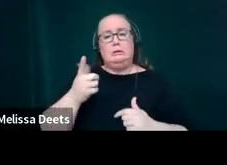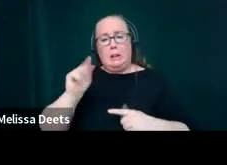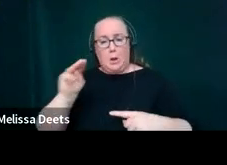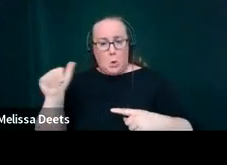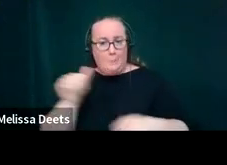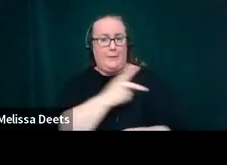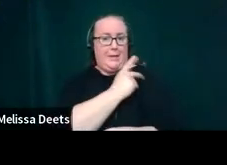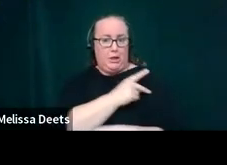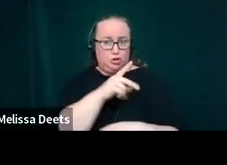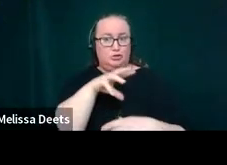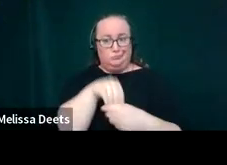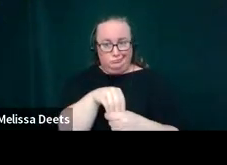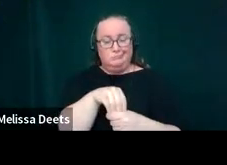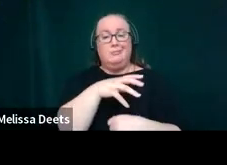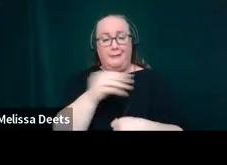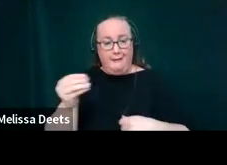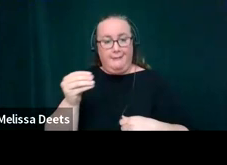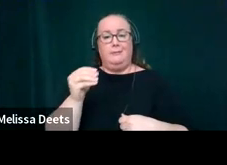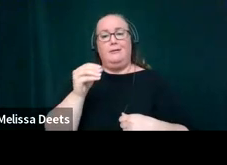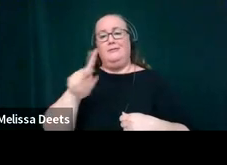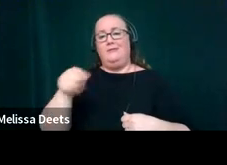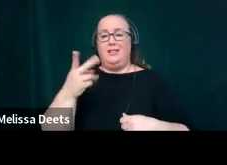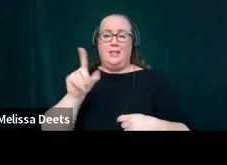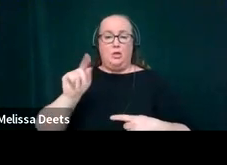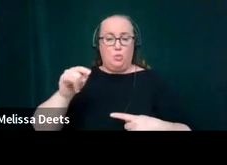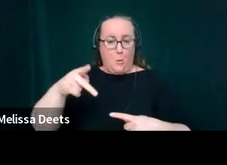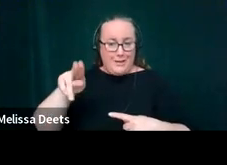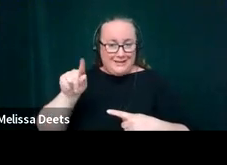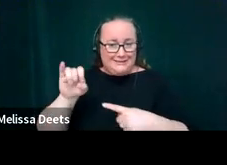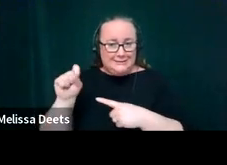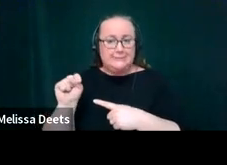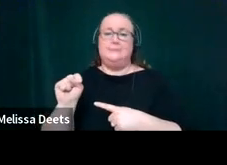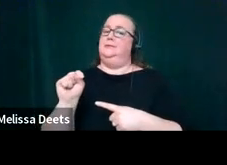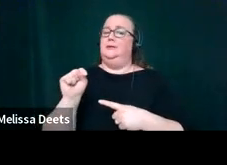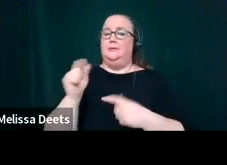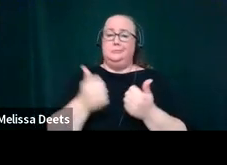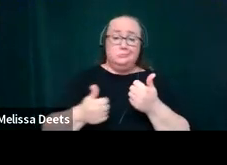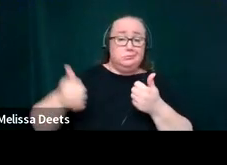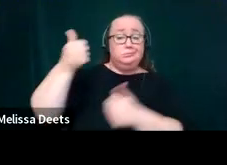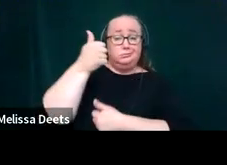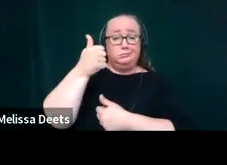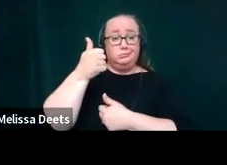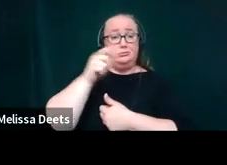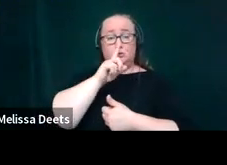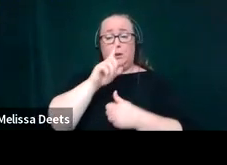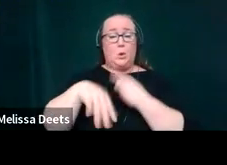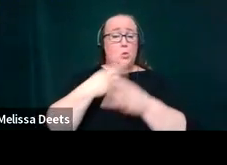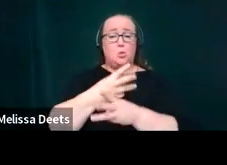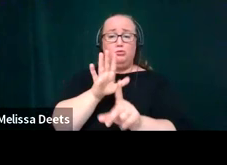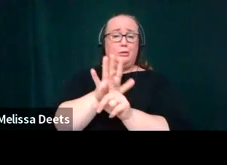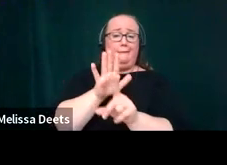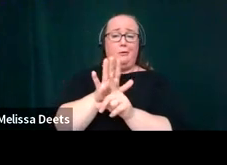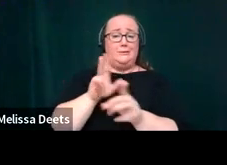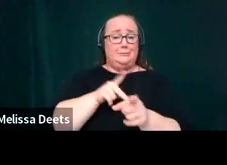patients, and philanthropists. At the head of the foundation are 3 world-renowned glaucoma